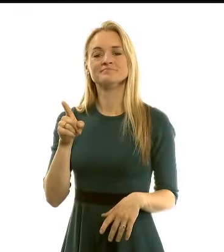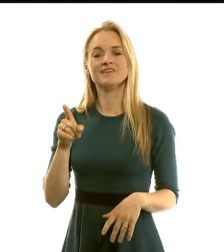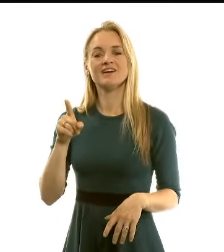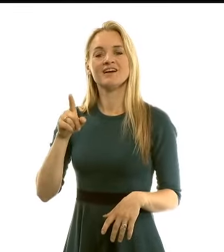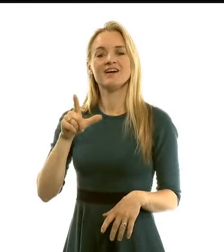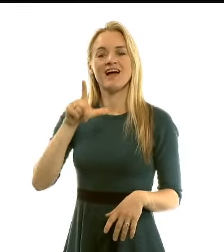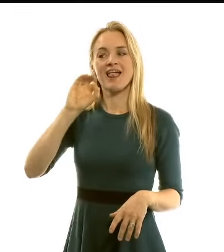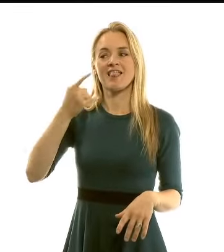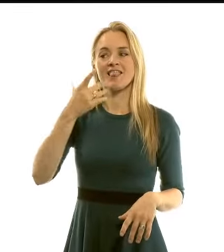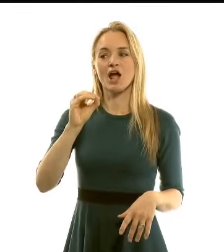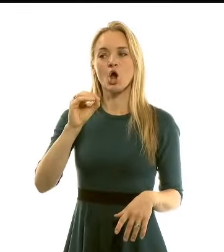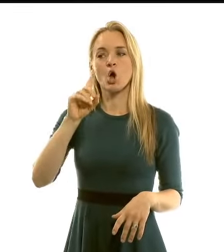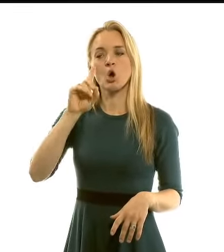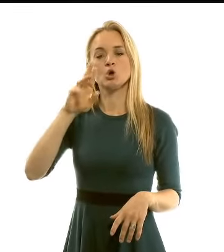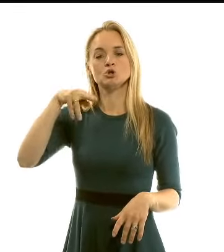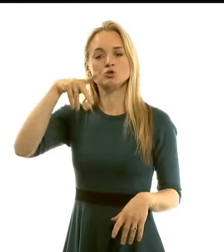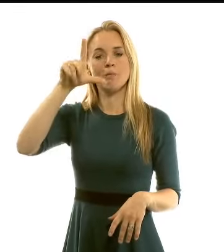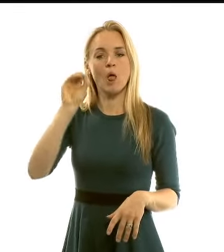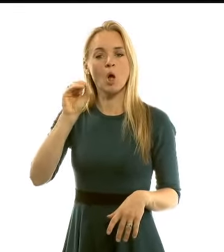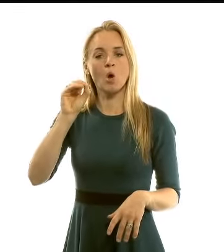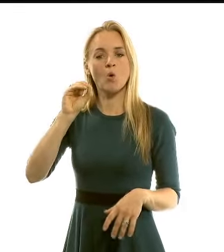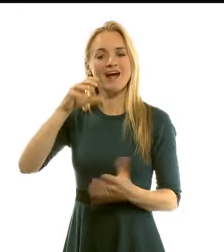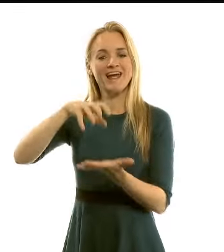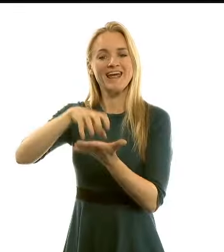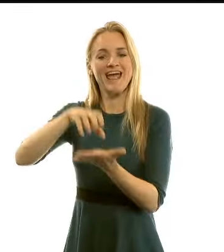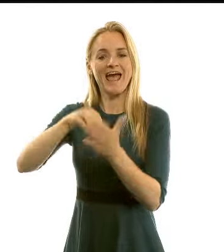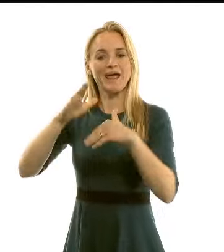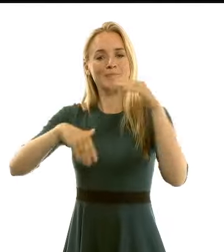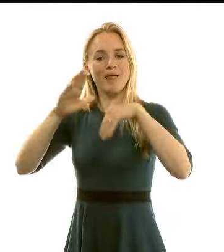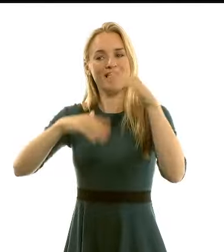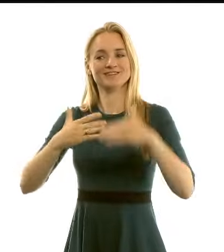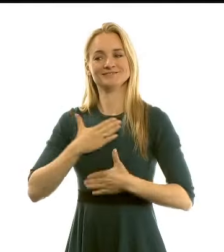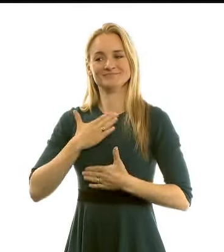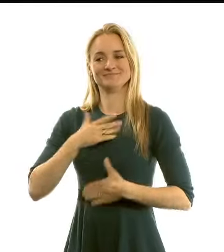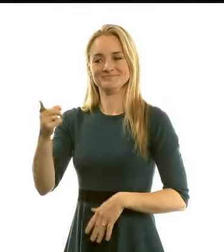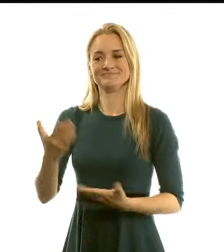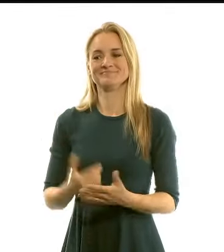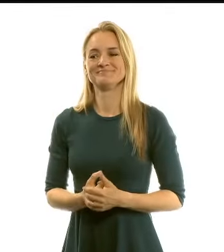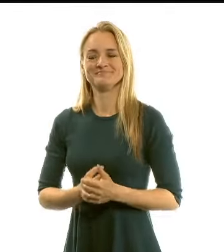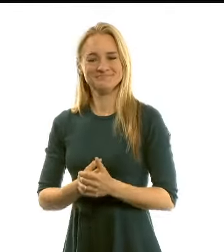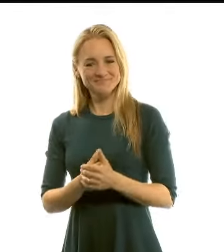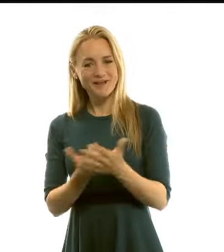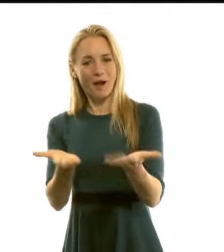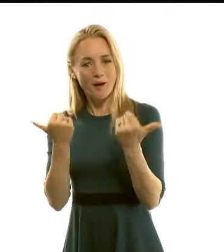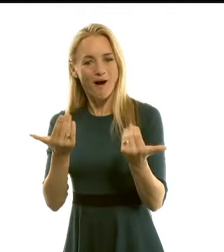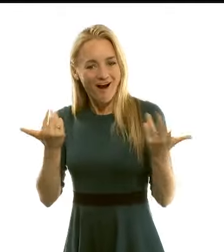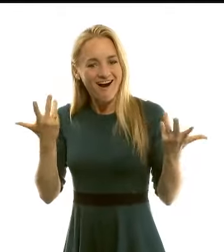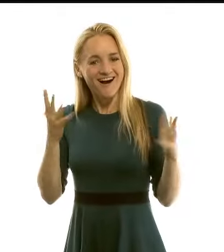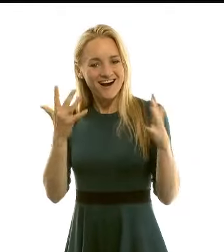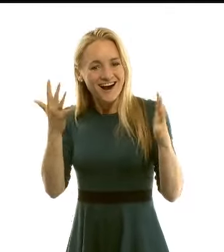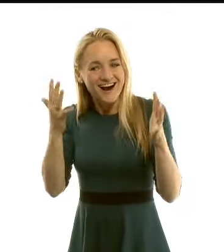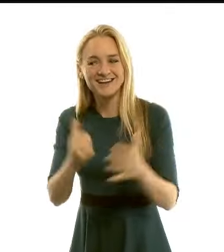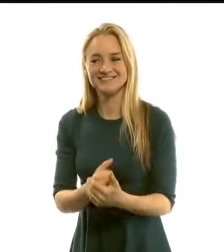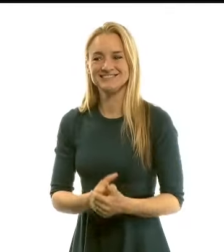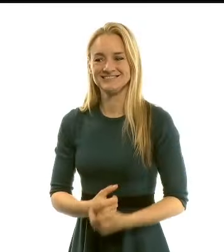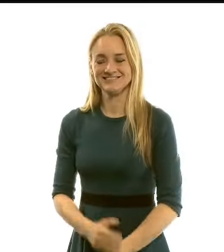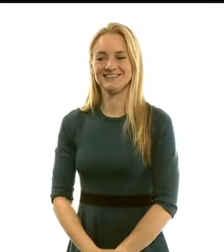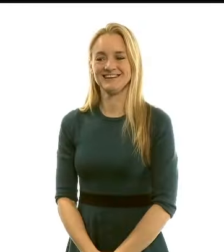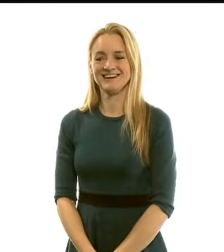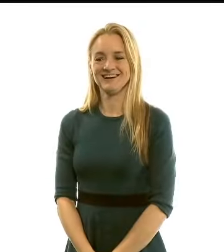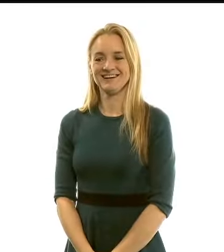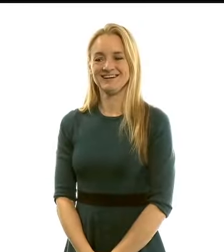Build! Oh, wow. Check that out. Oh, my Woo! God. Come on, guys. Look at that. Look what you did. Look at that. Can you see